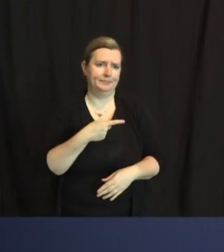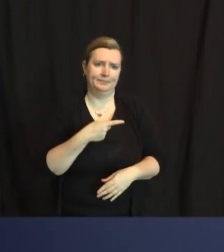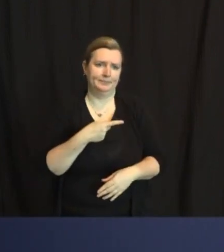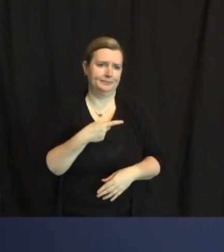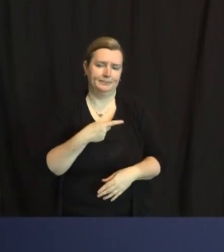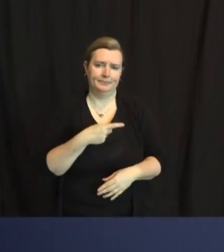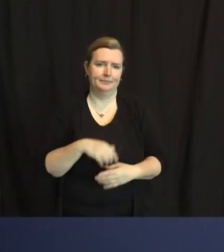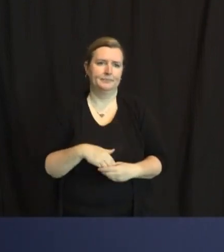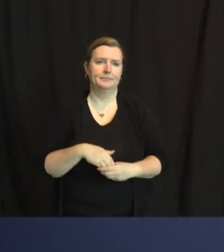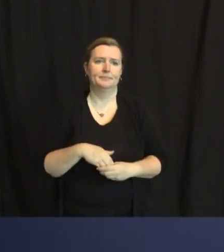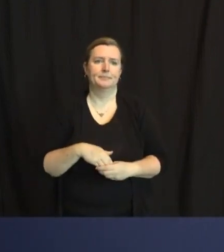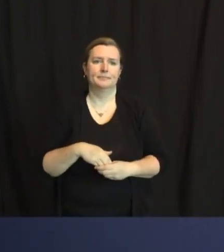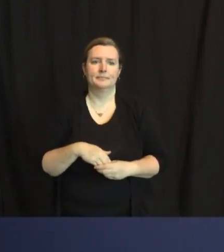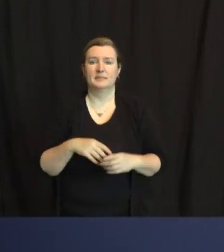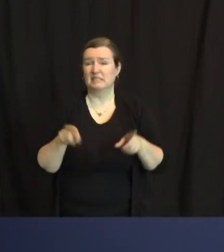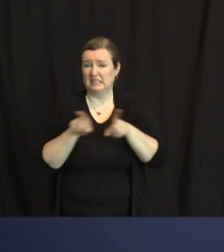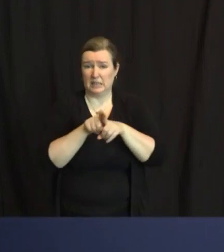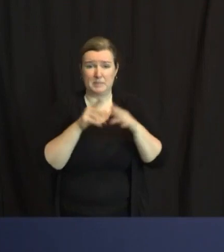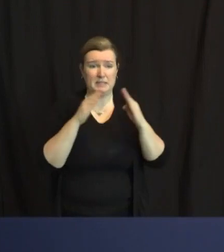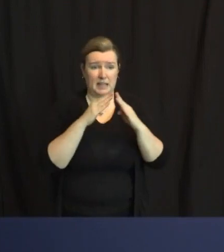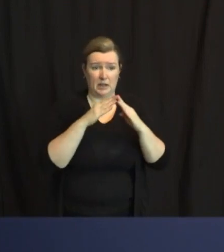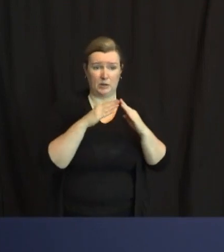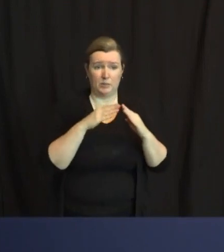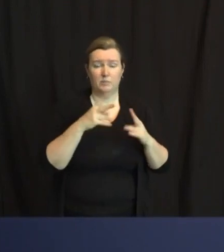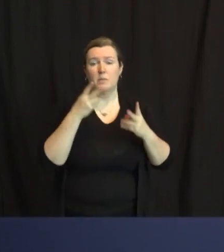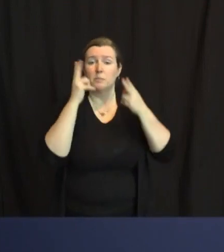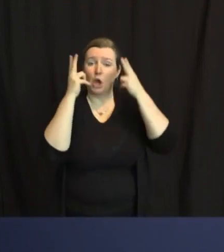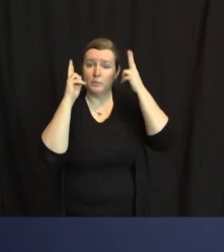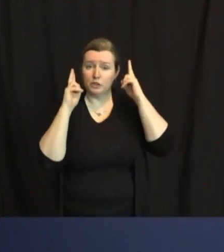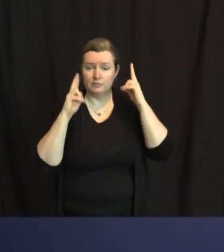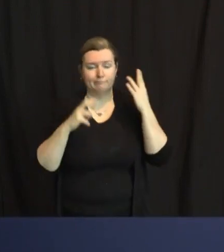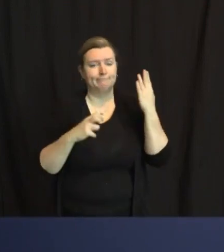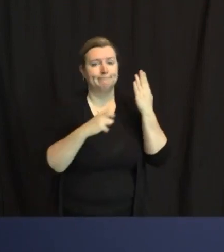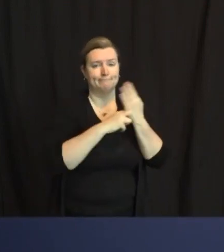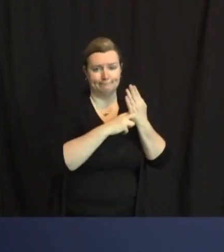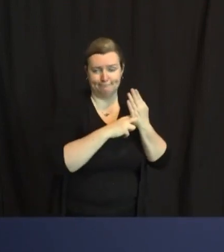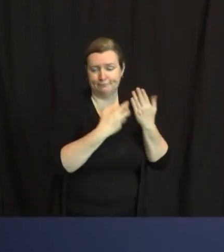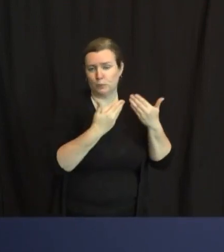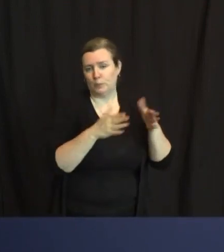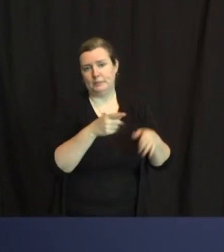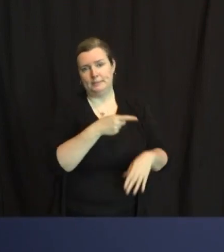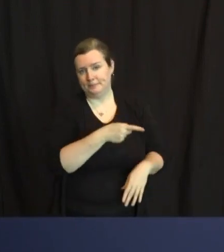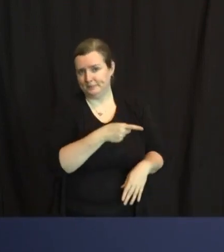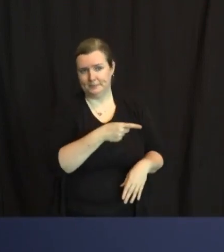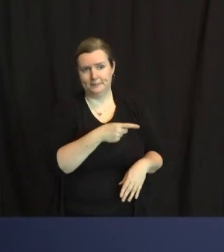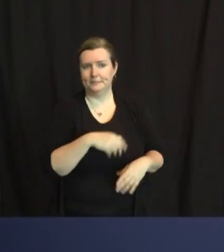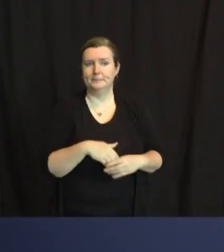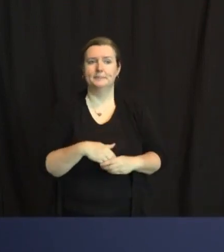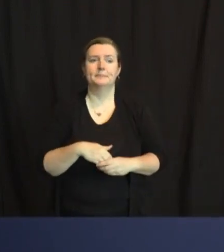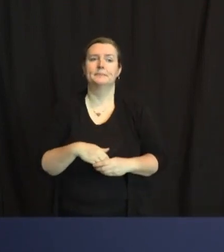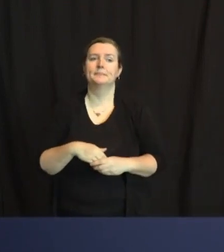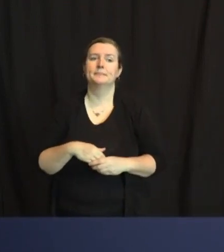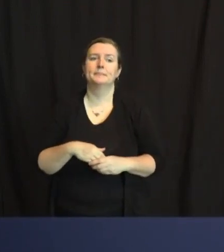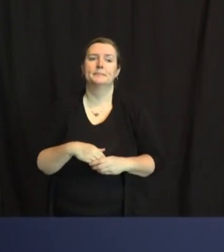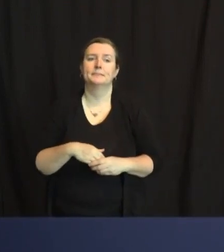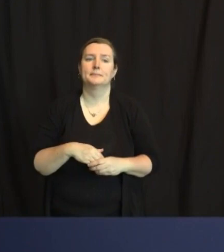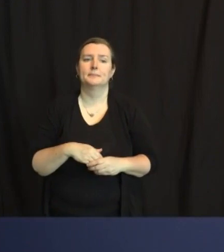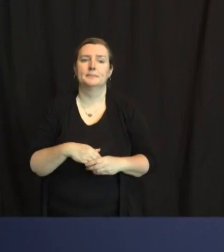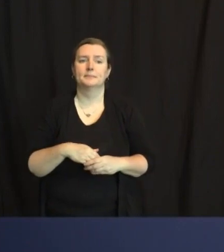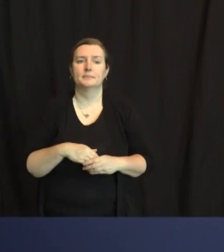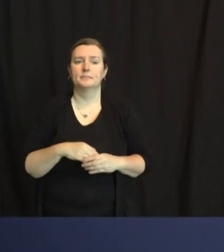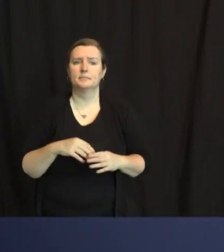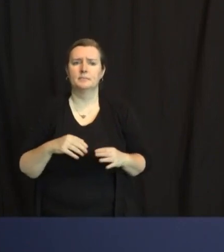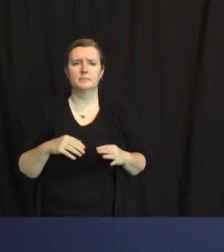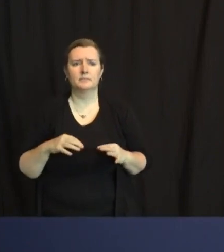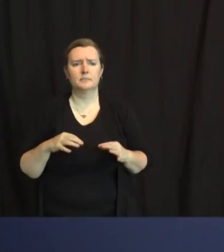Also in Irvington, another barber shop was cited for being open. And this one is timely because of your question